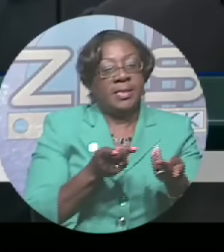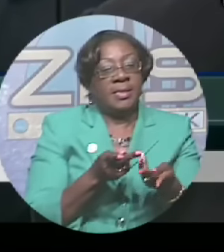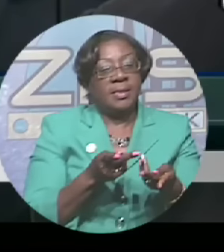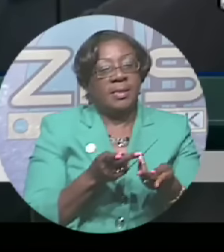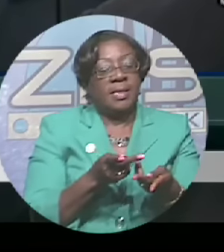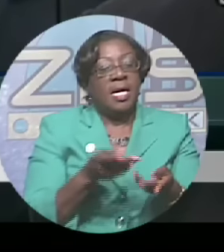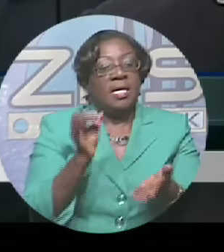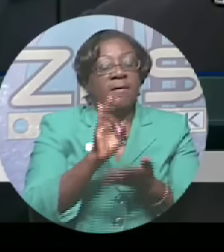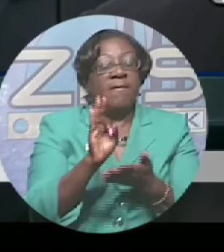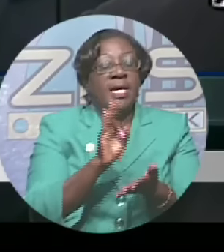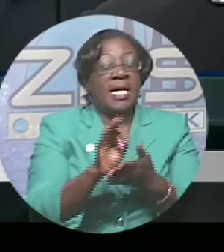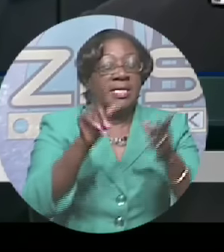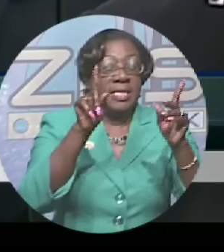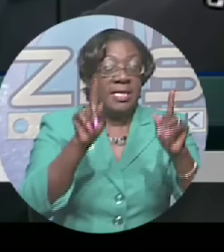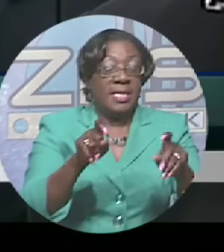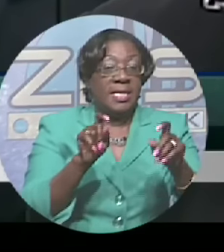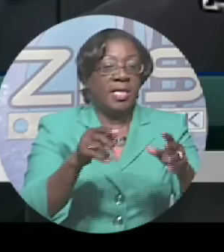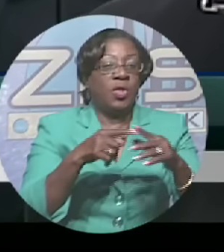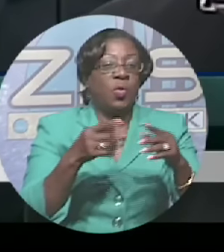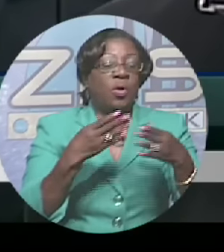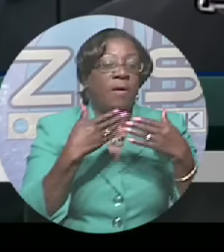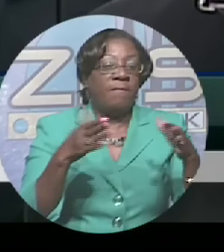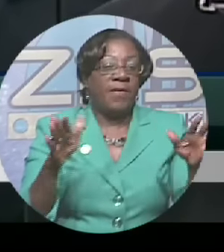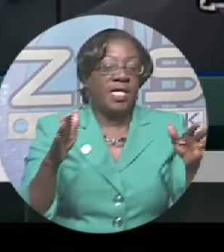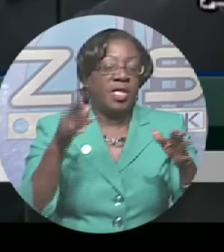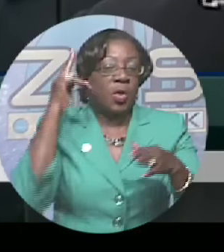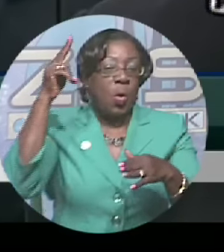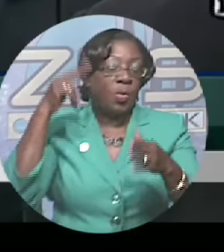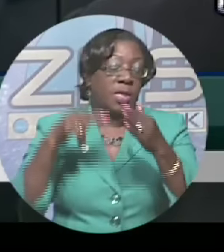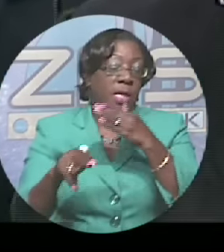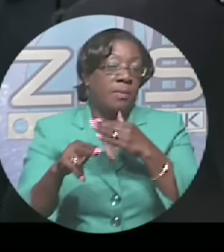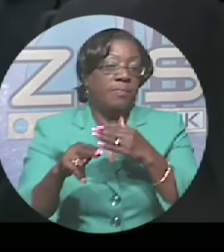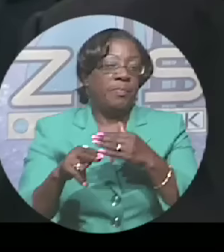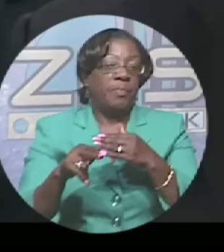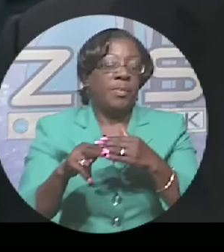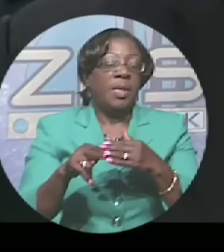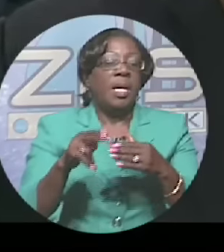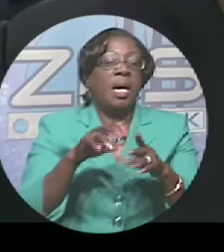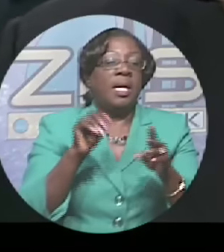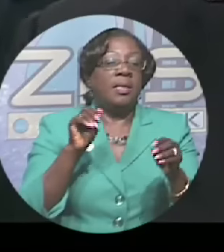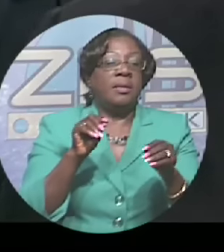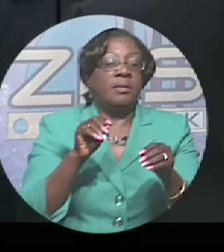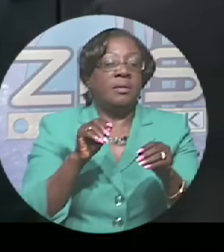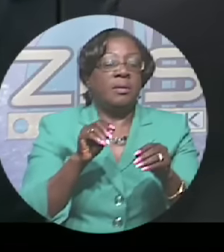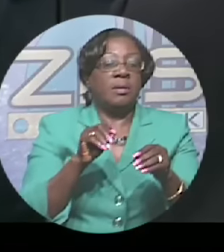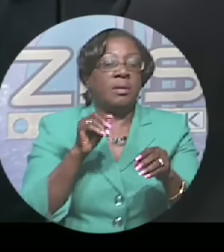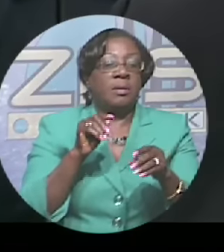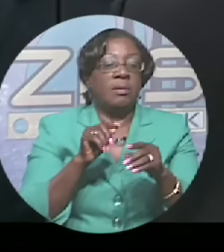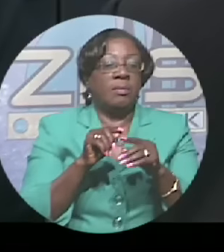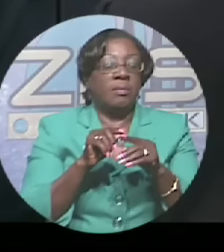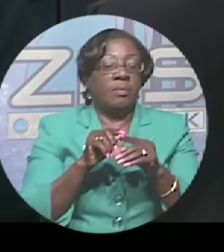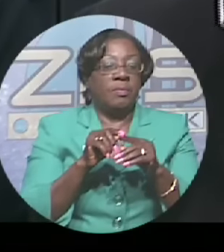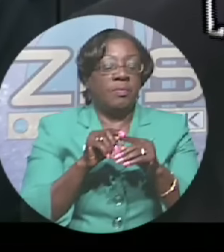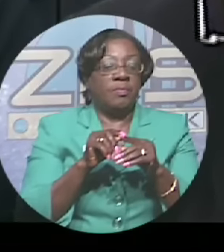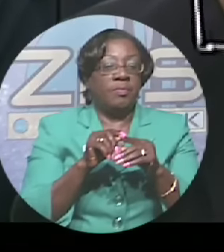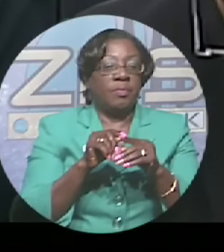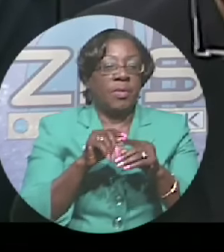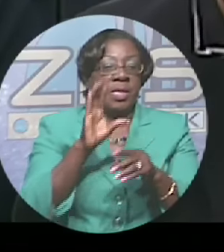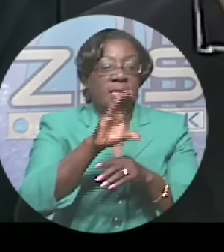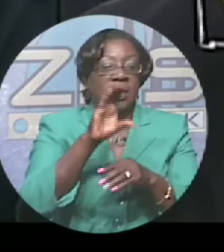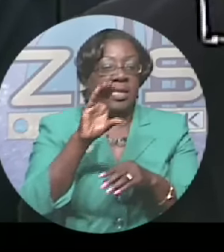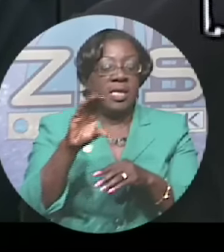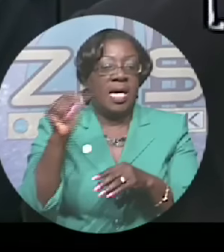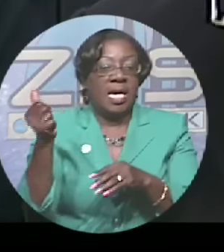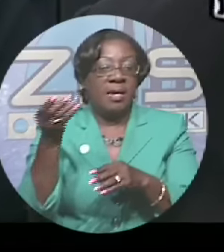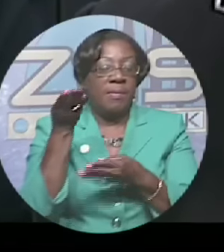the financing required for completion of the project, and for CSEC's indirect subsidiary, CCA